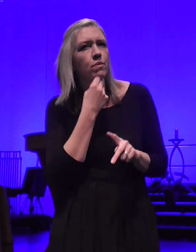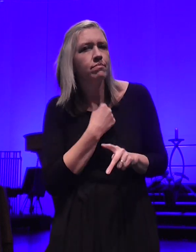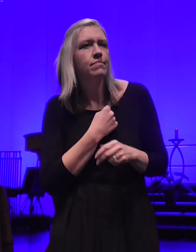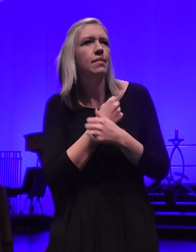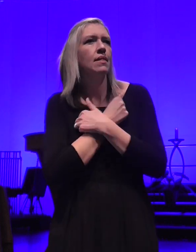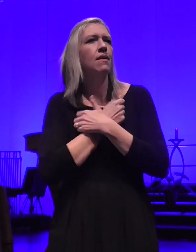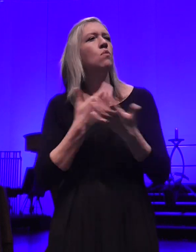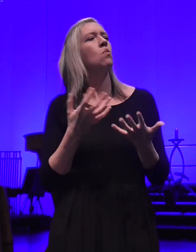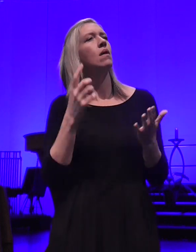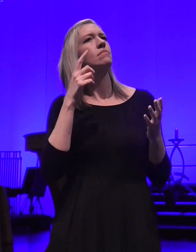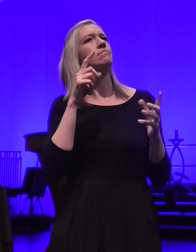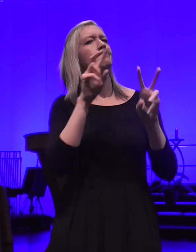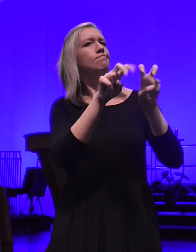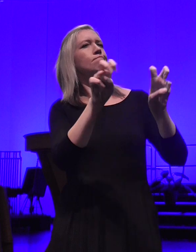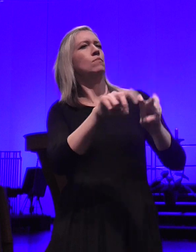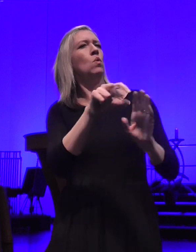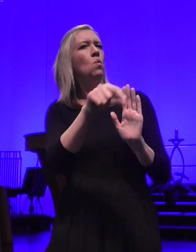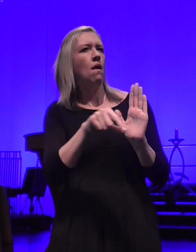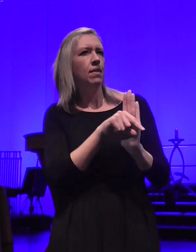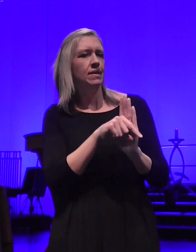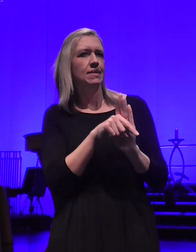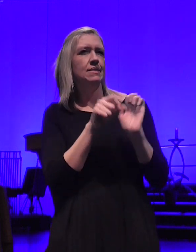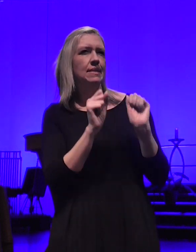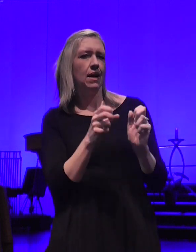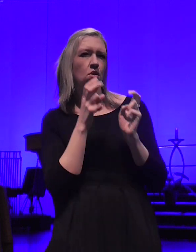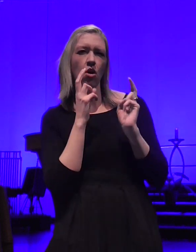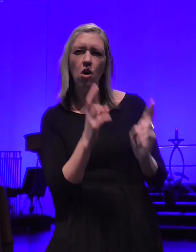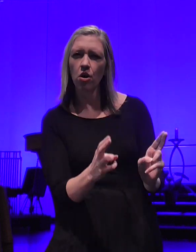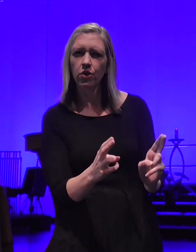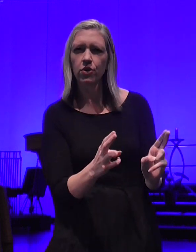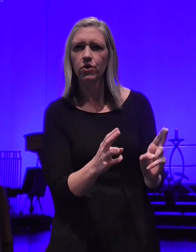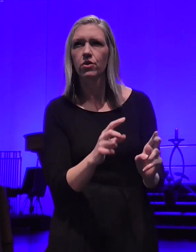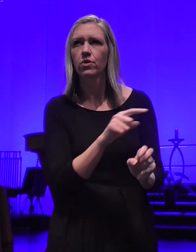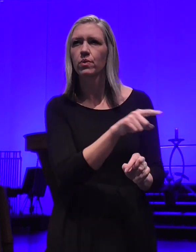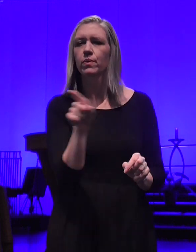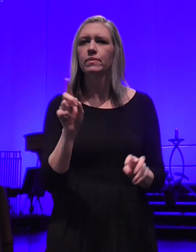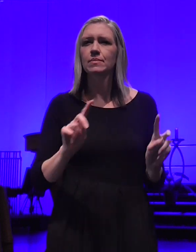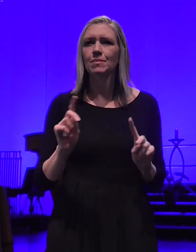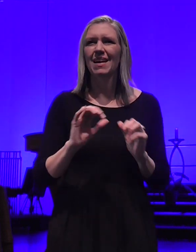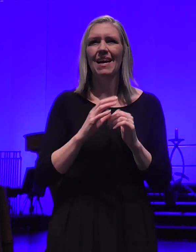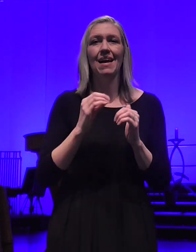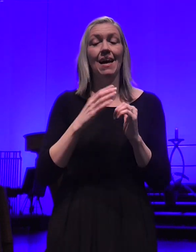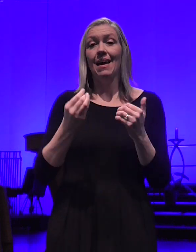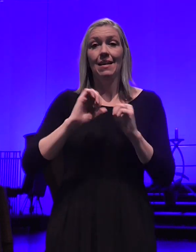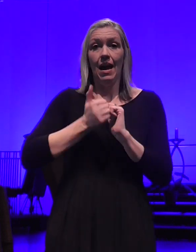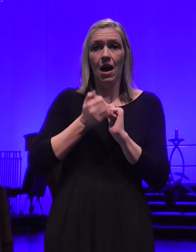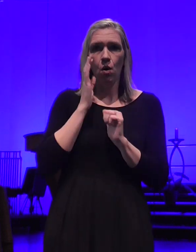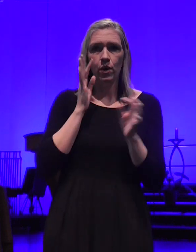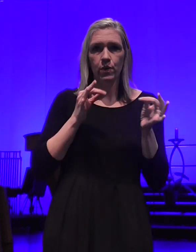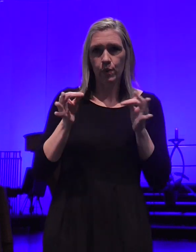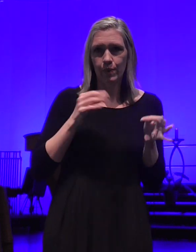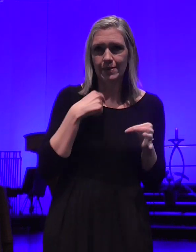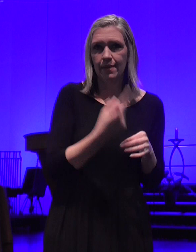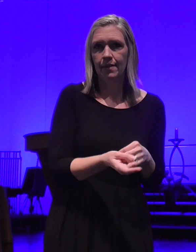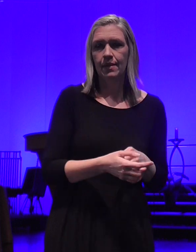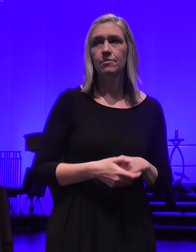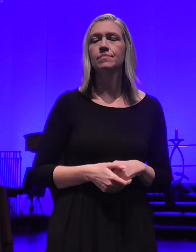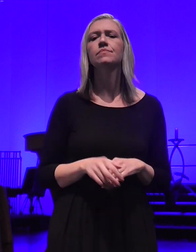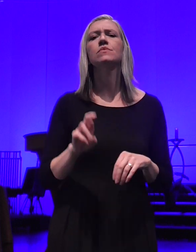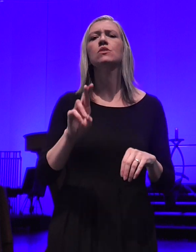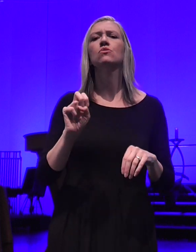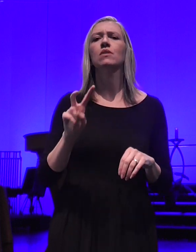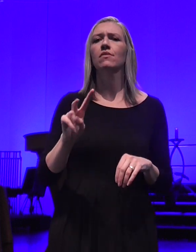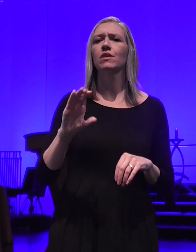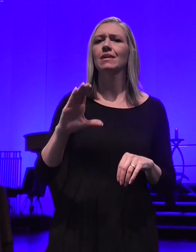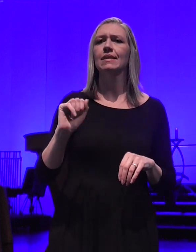want to nurture in them? What is something you can give them that honors that? And how can you tell them so? Reverend Carol Wilkie, who